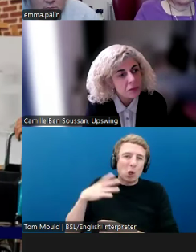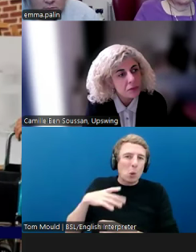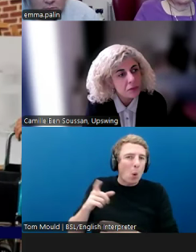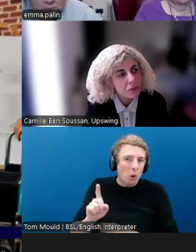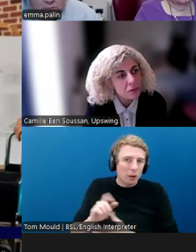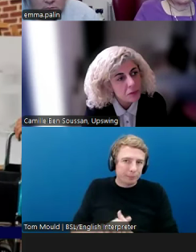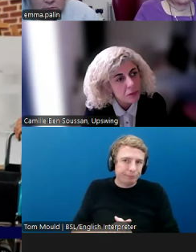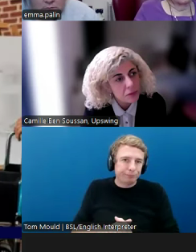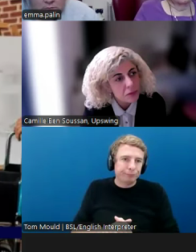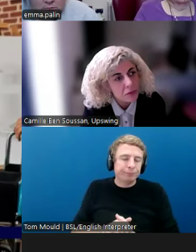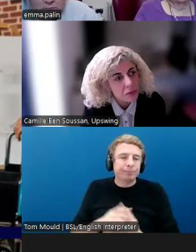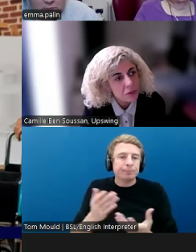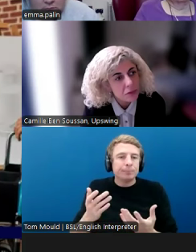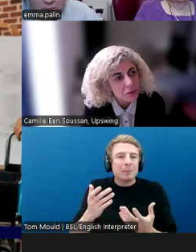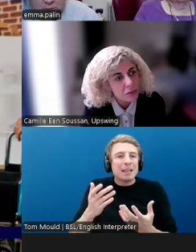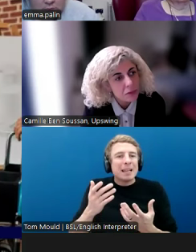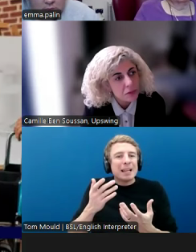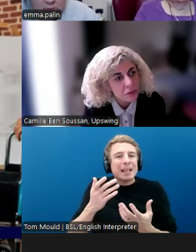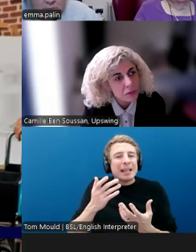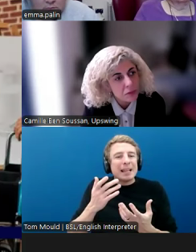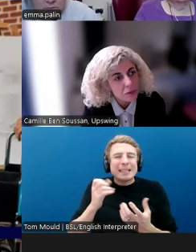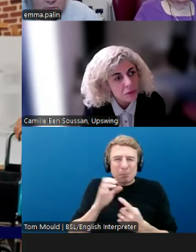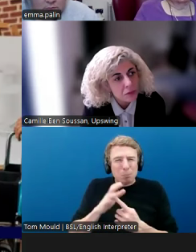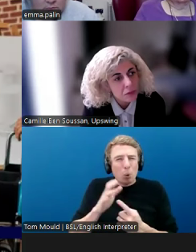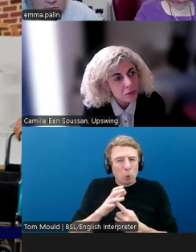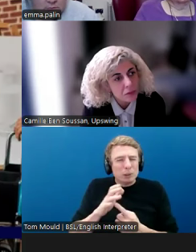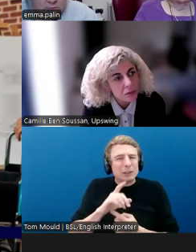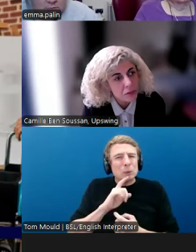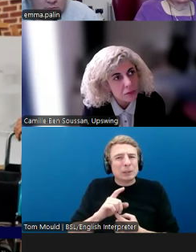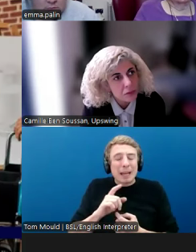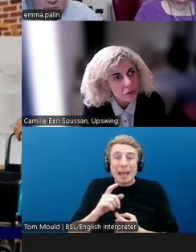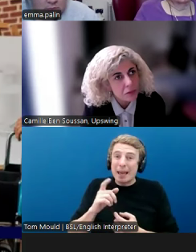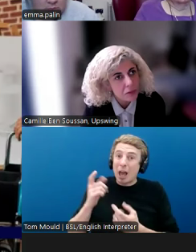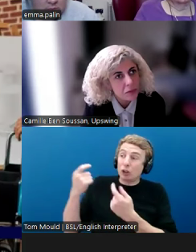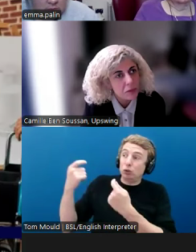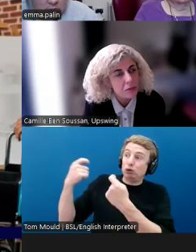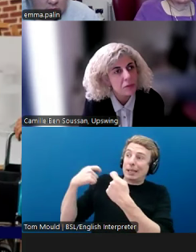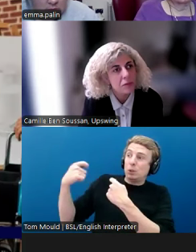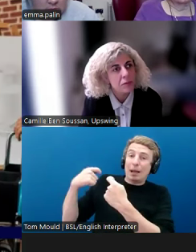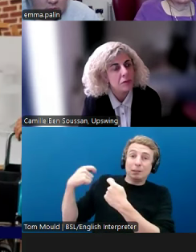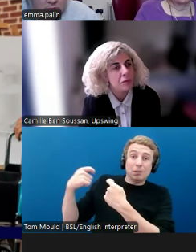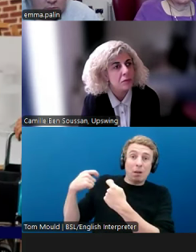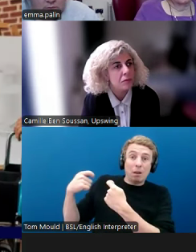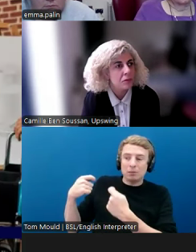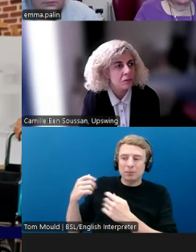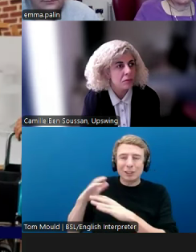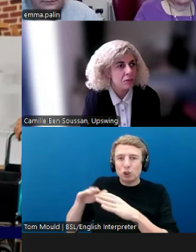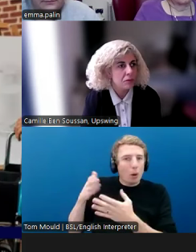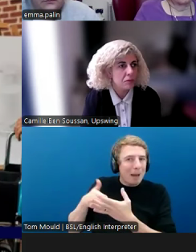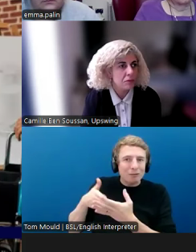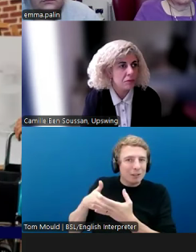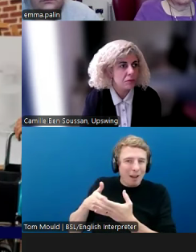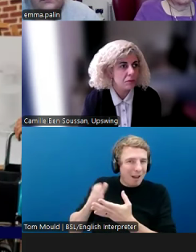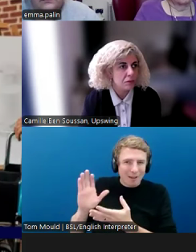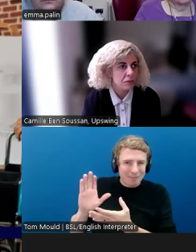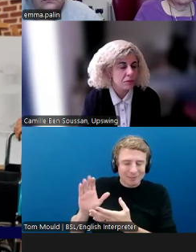remember that sometimes regulators can feel like a barrier when actually it's not. They really want to help you embrace